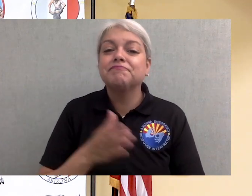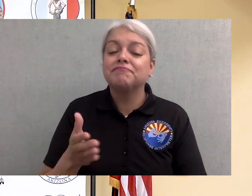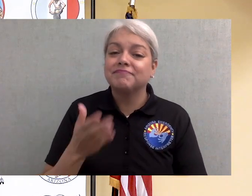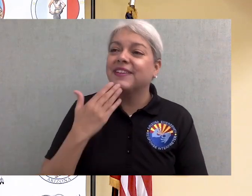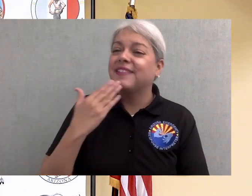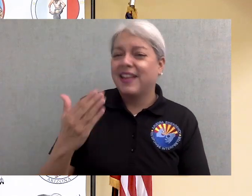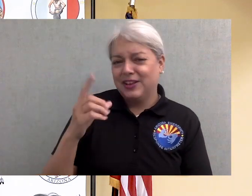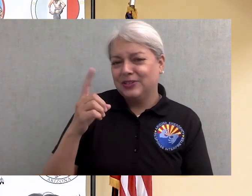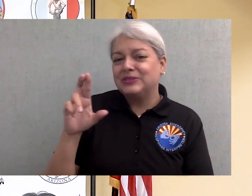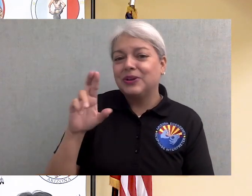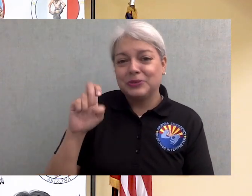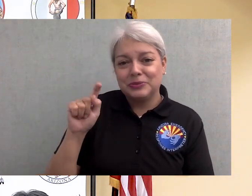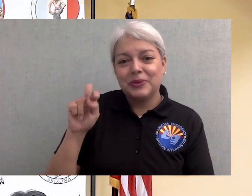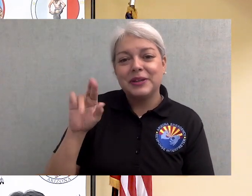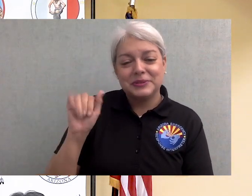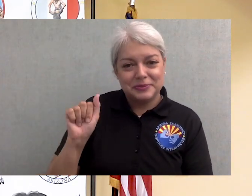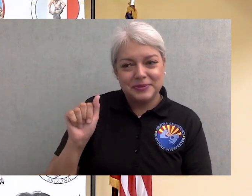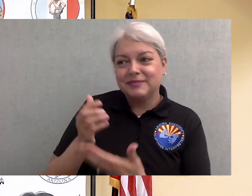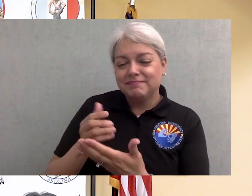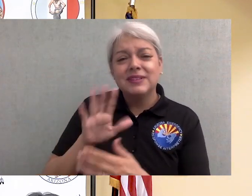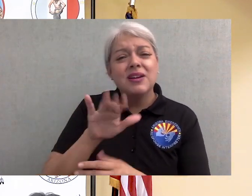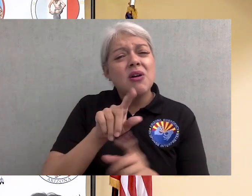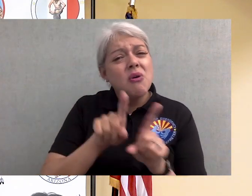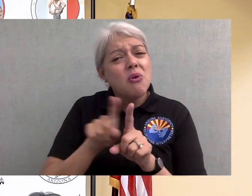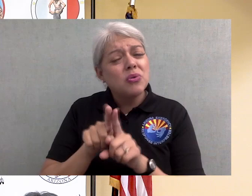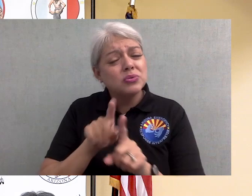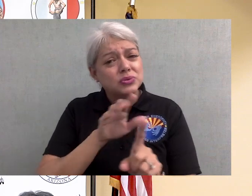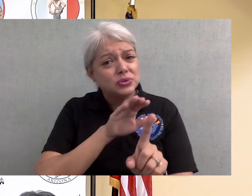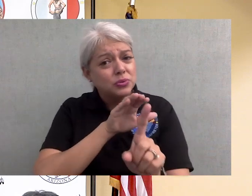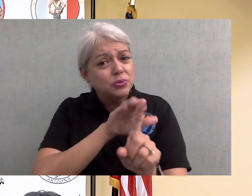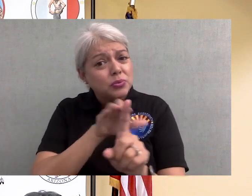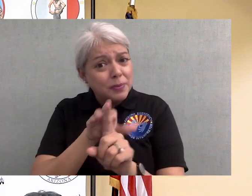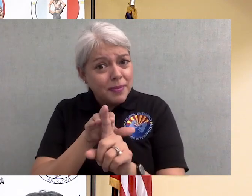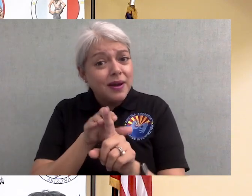remind everybody to please, keep your eye out for